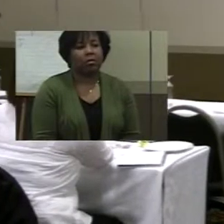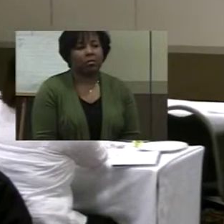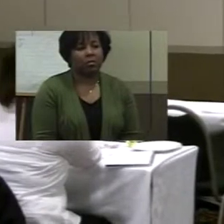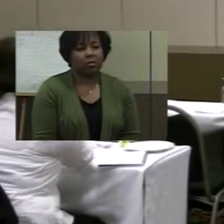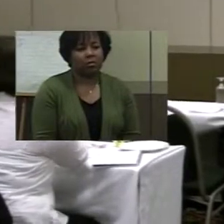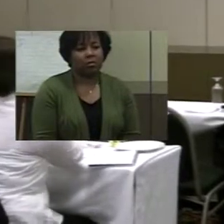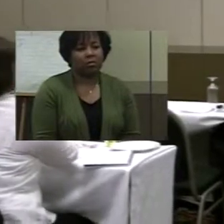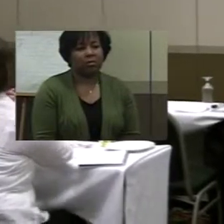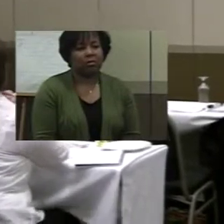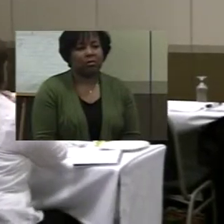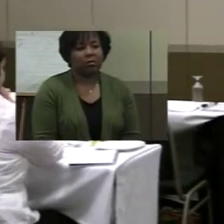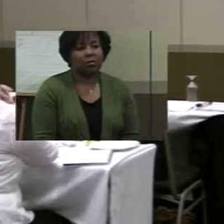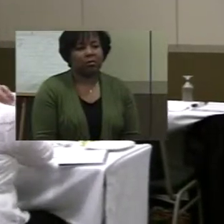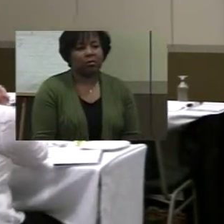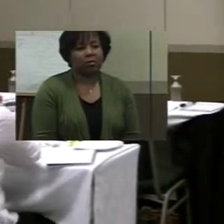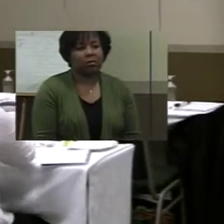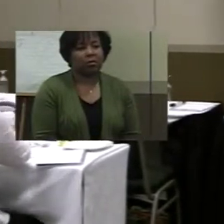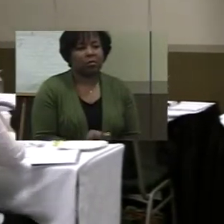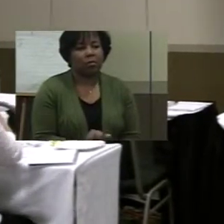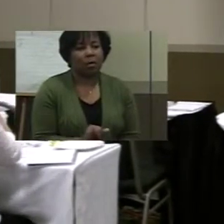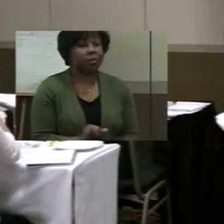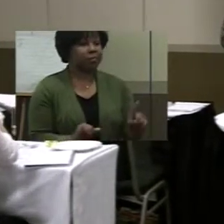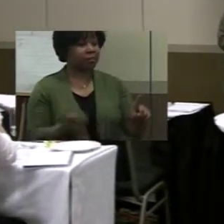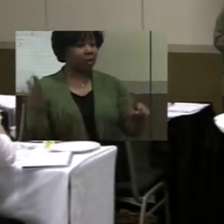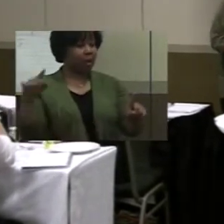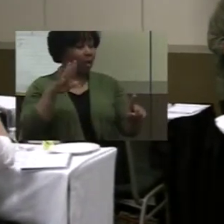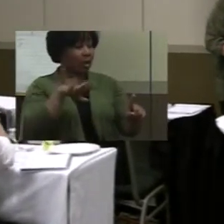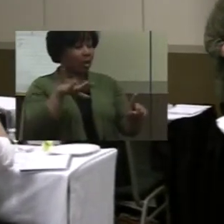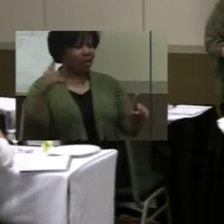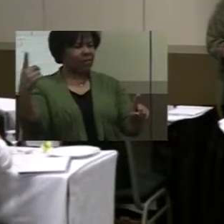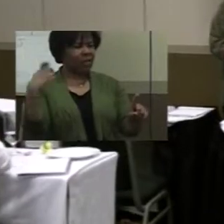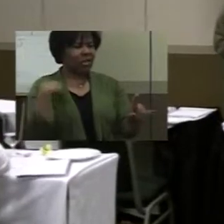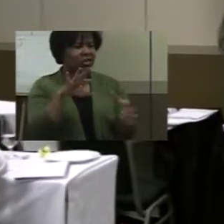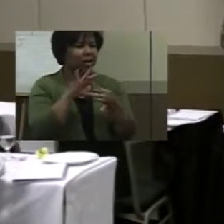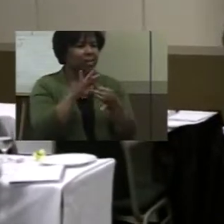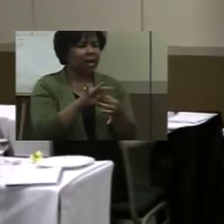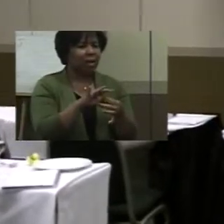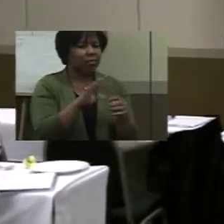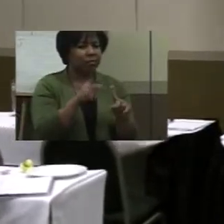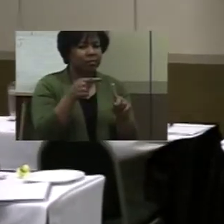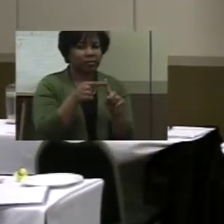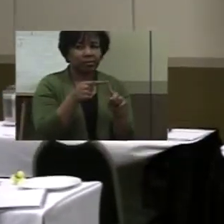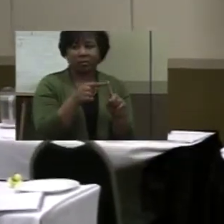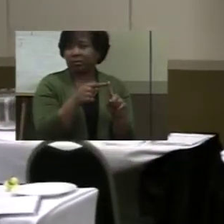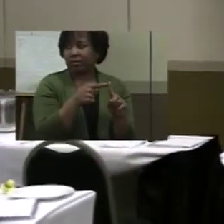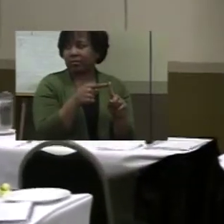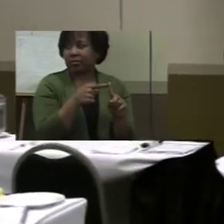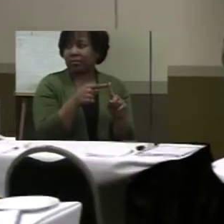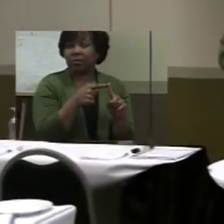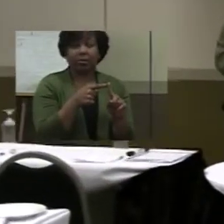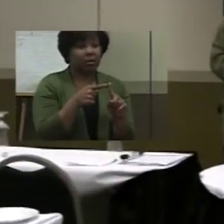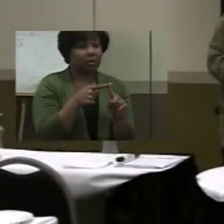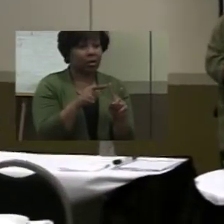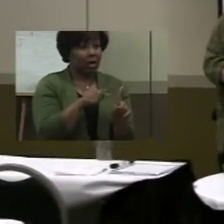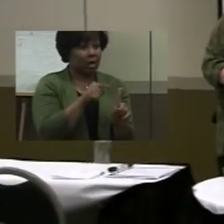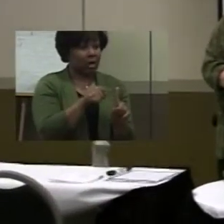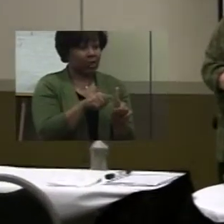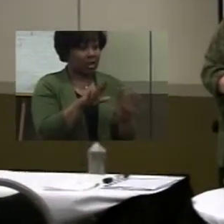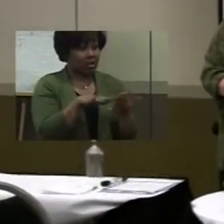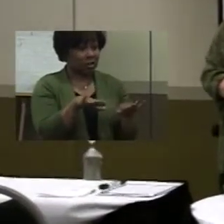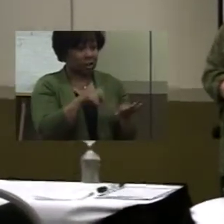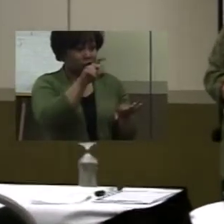Out there, okay? We have a question about whether or not a child